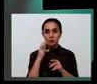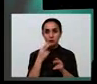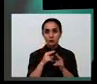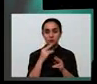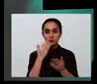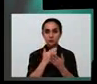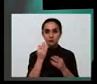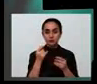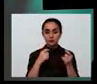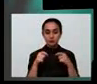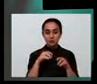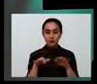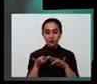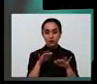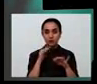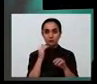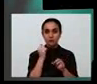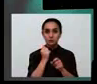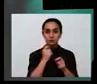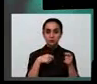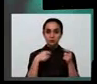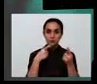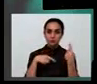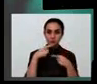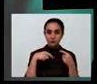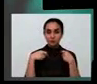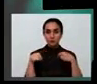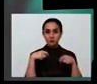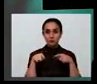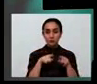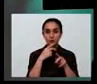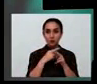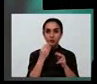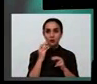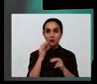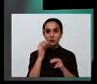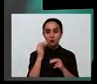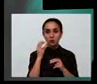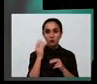o'sha tadbirkorlikni qo'llab-quvvatlash dasturi doirasida Xitoyning qirg'oq